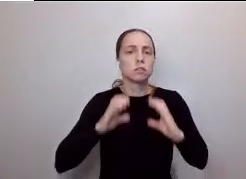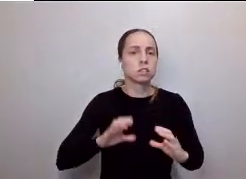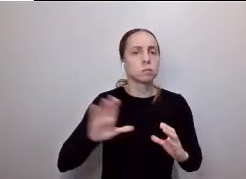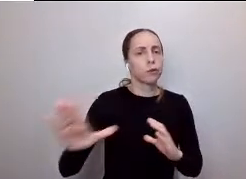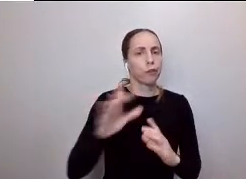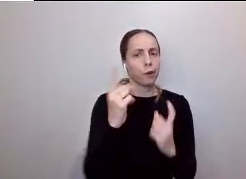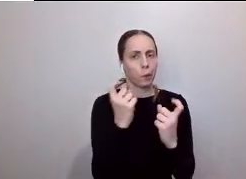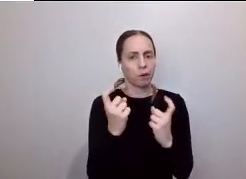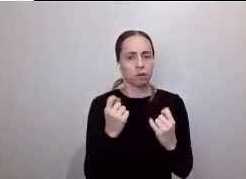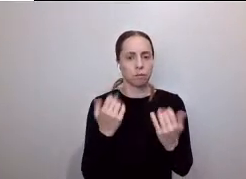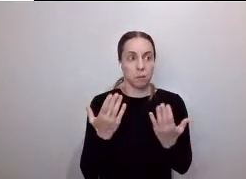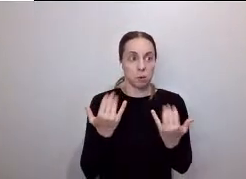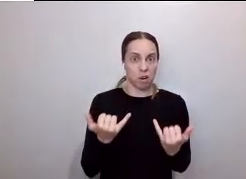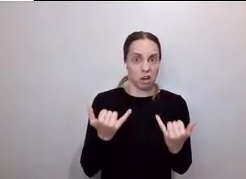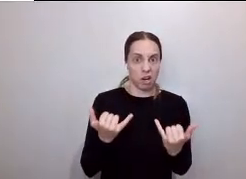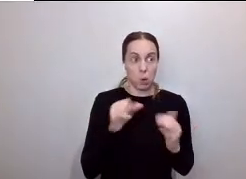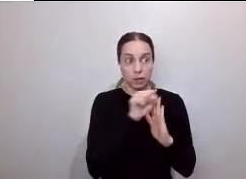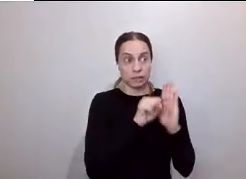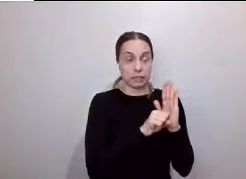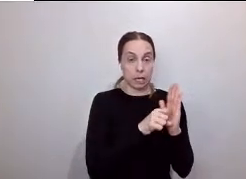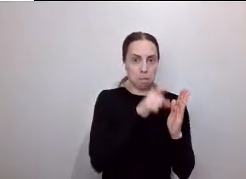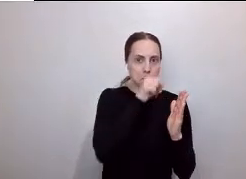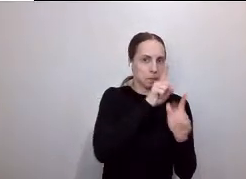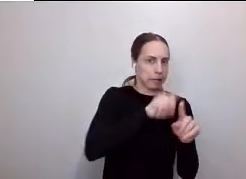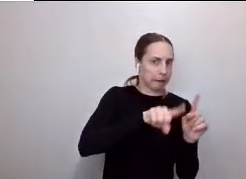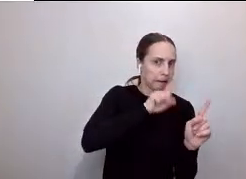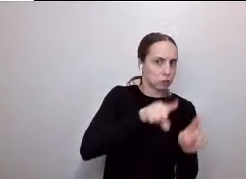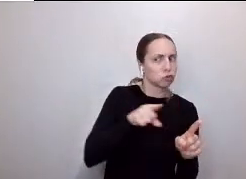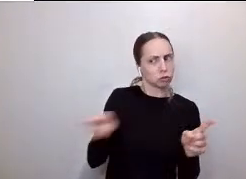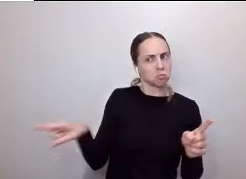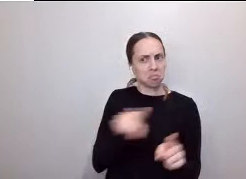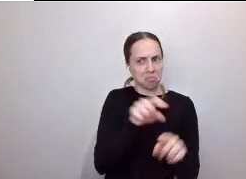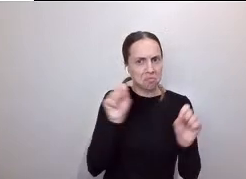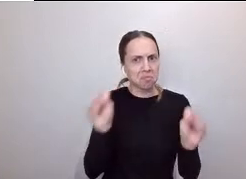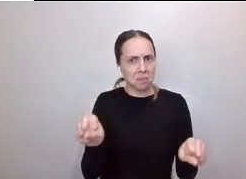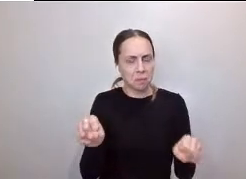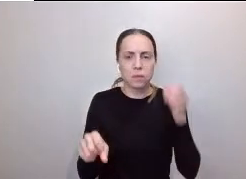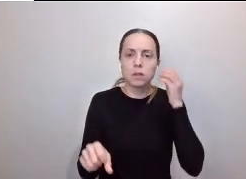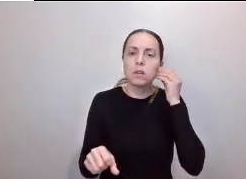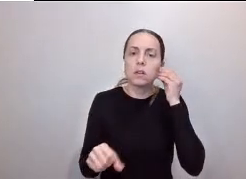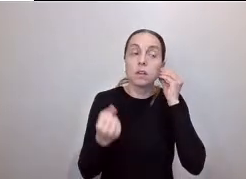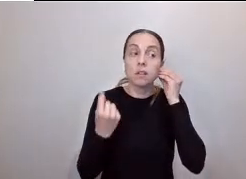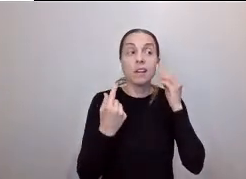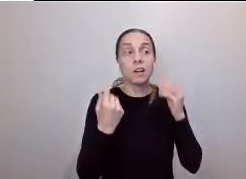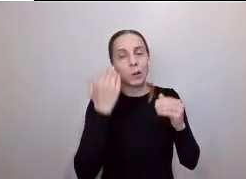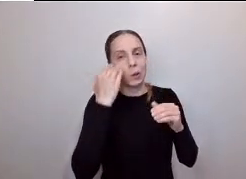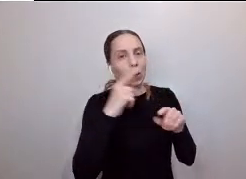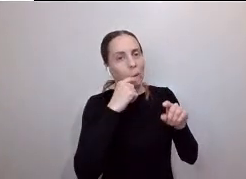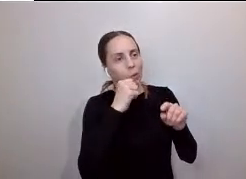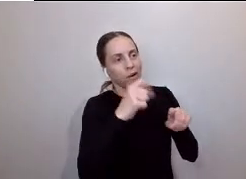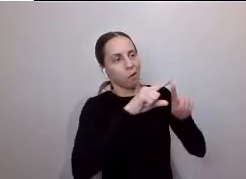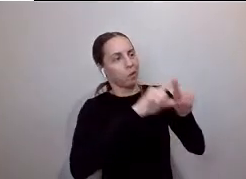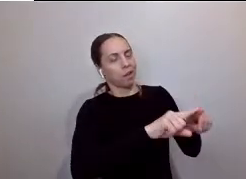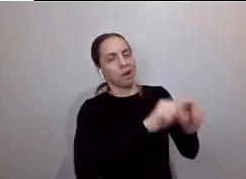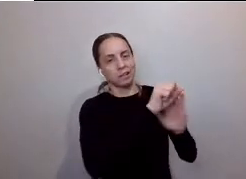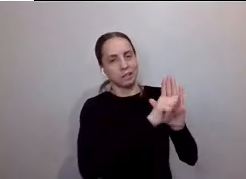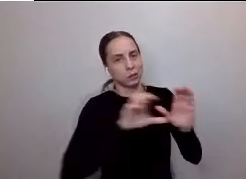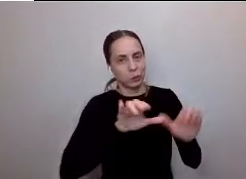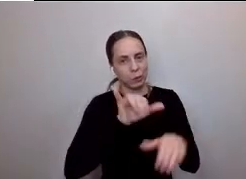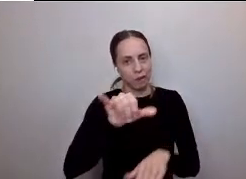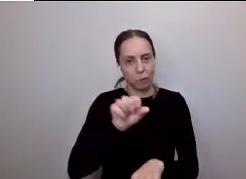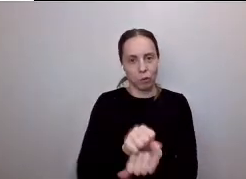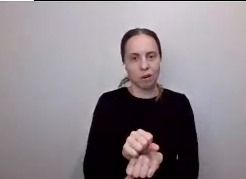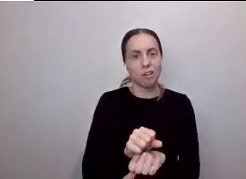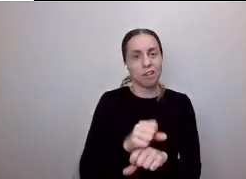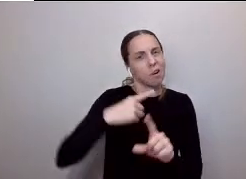by the state. We also know we're not relying on the state to do this work, and this is critically important to make sure our elevators are functioning properly